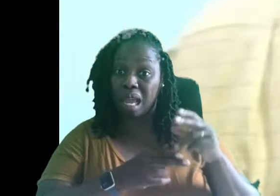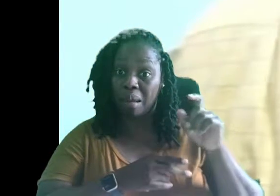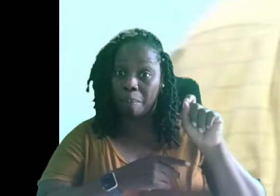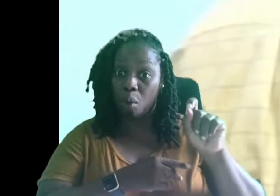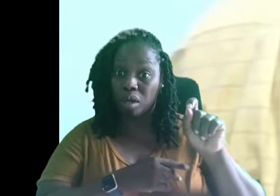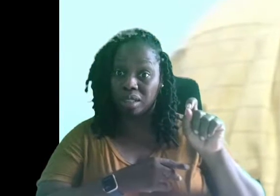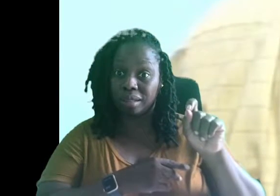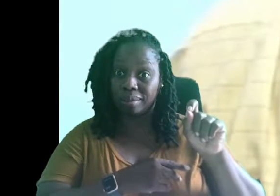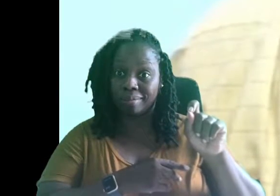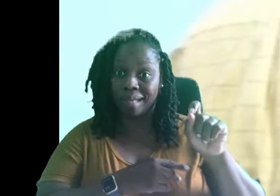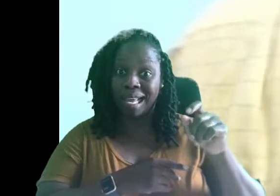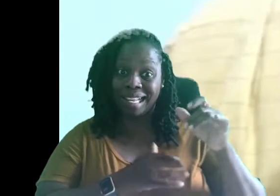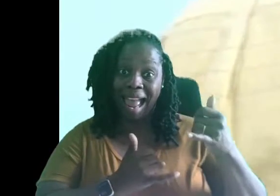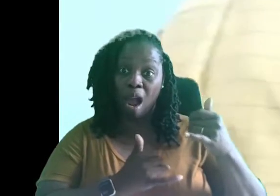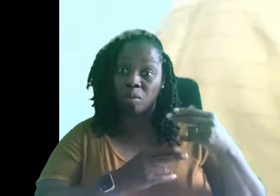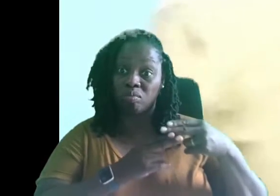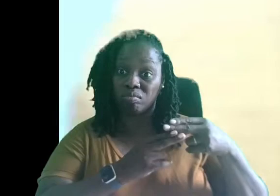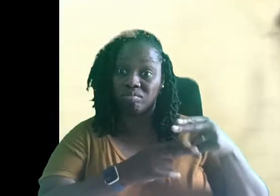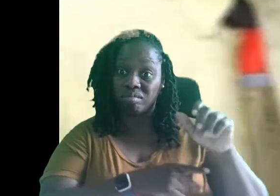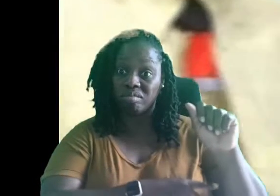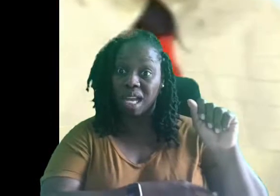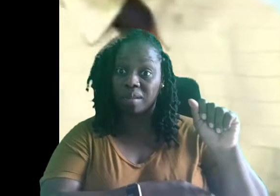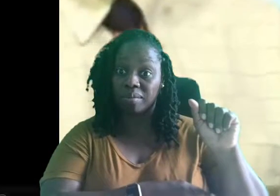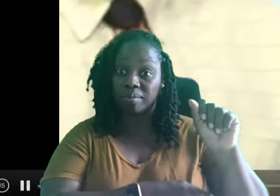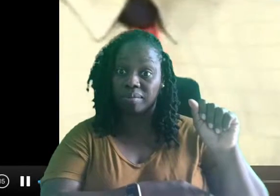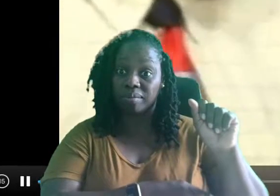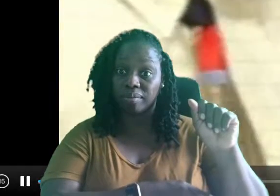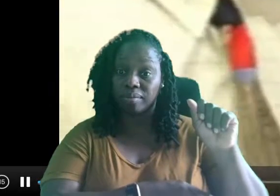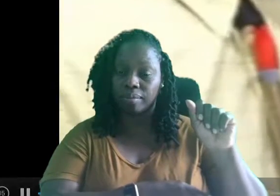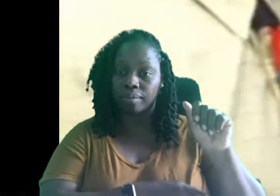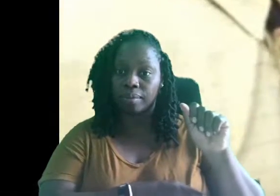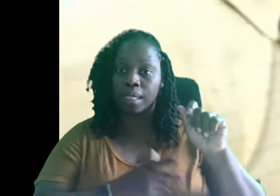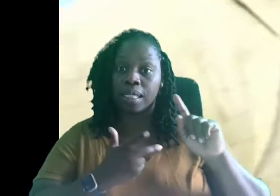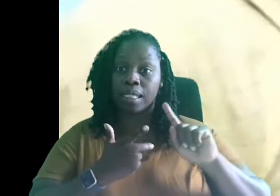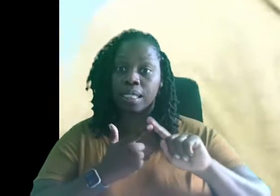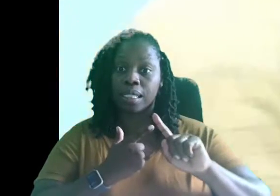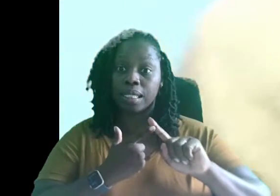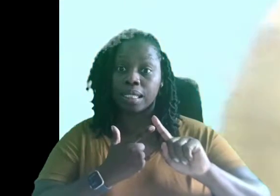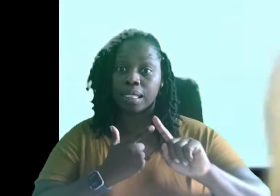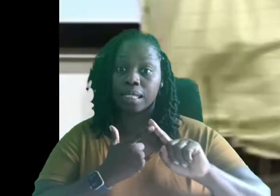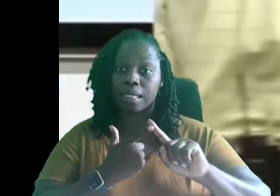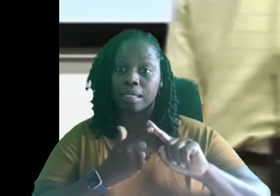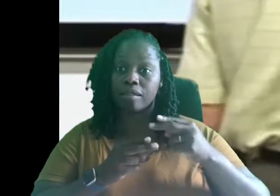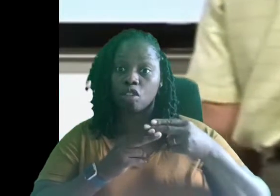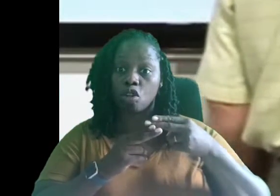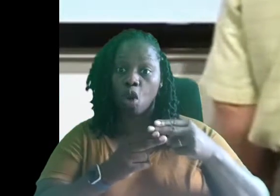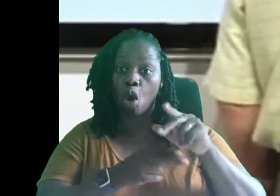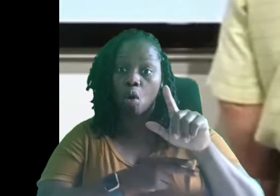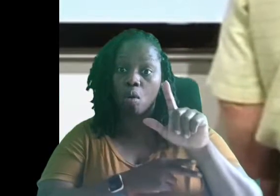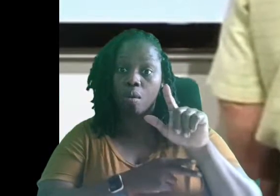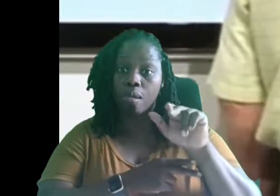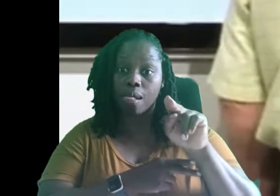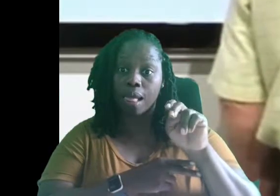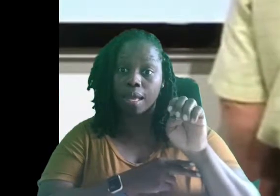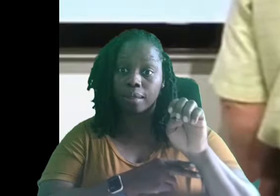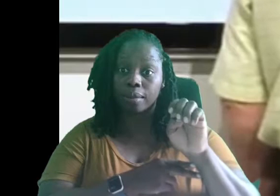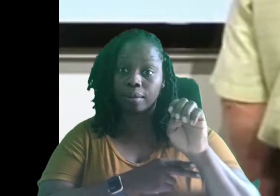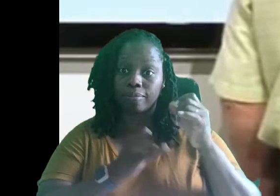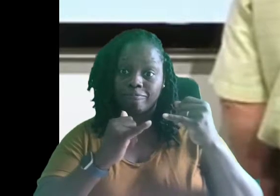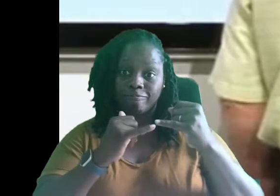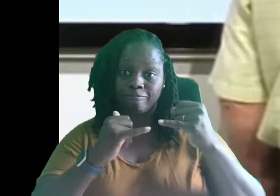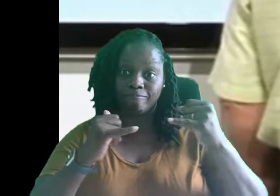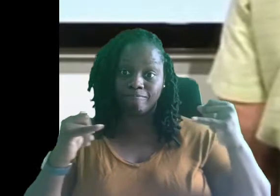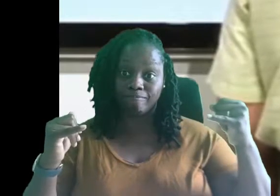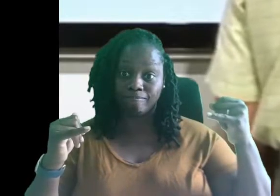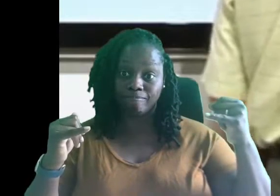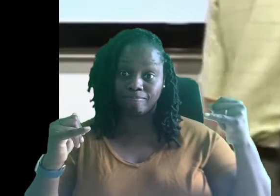names, like we might call this point, point A, okay? The second one is what we call a